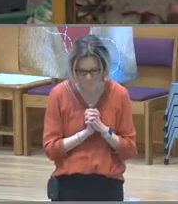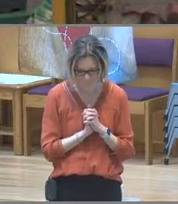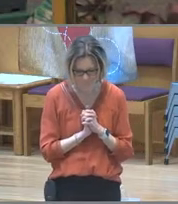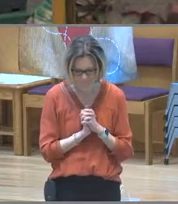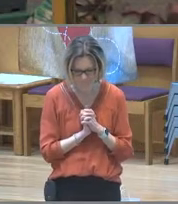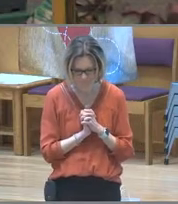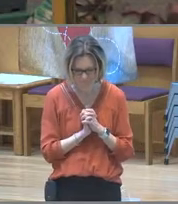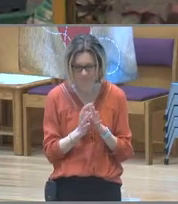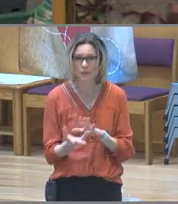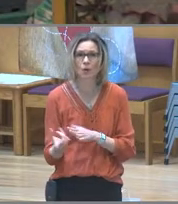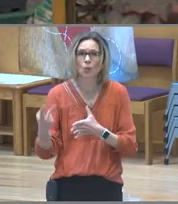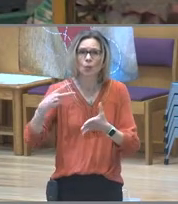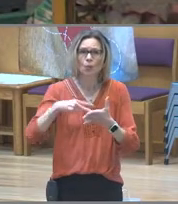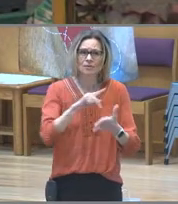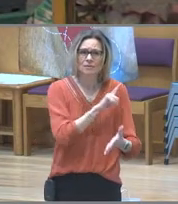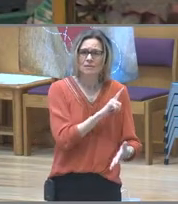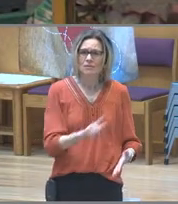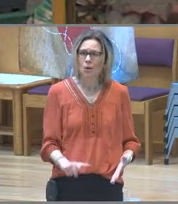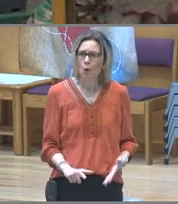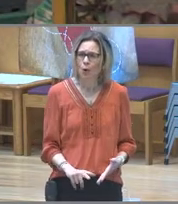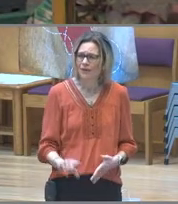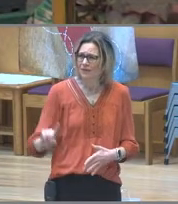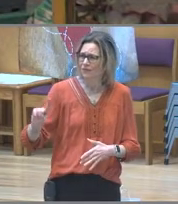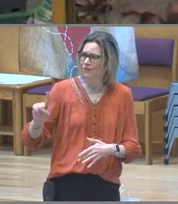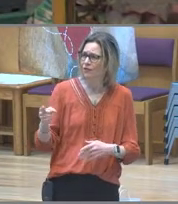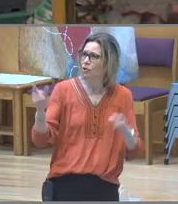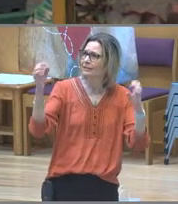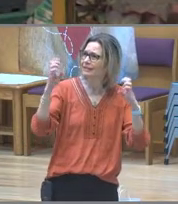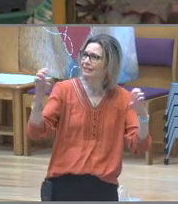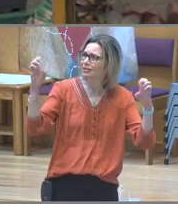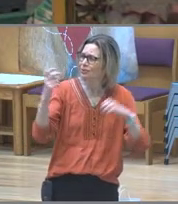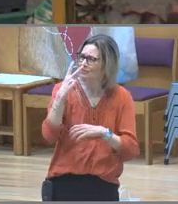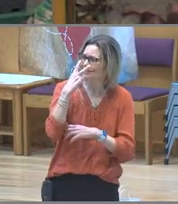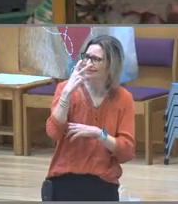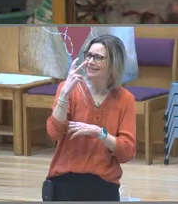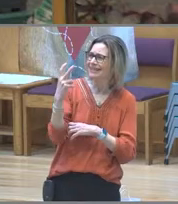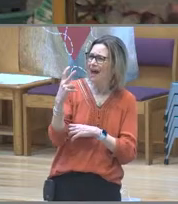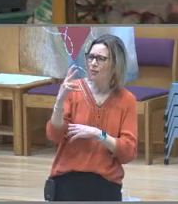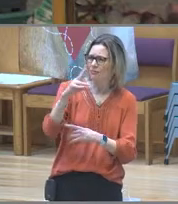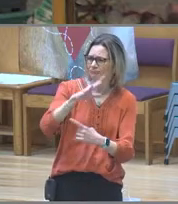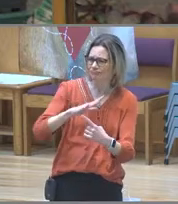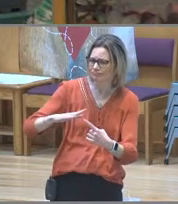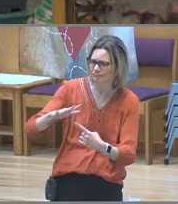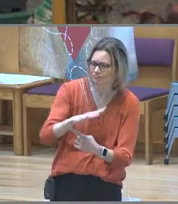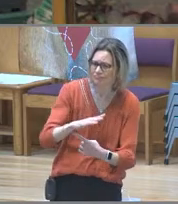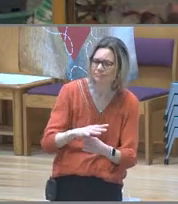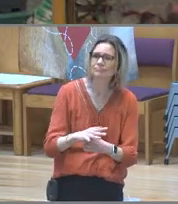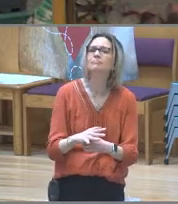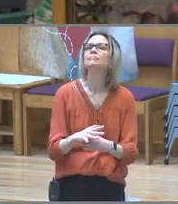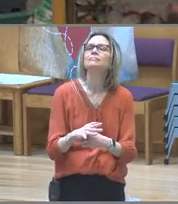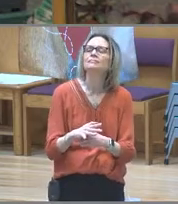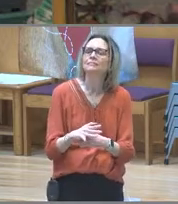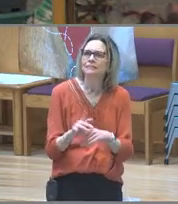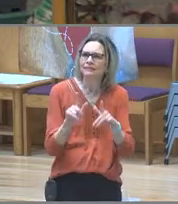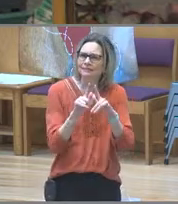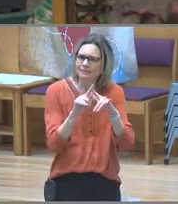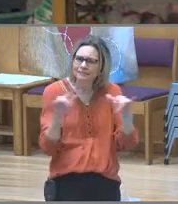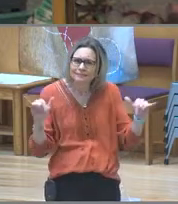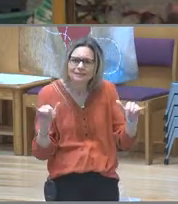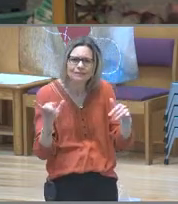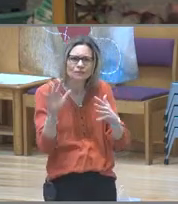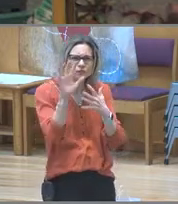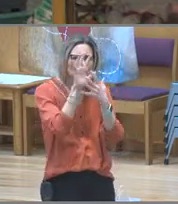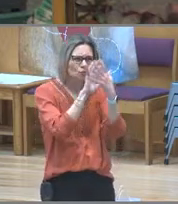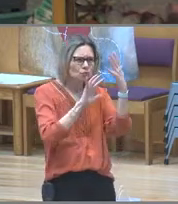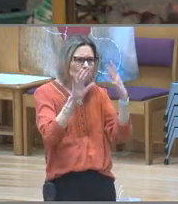Risen Lord, on that first Easter, doubt clouded the disciples' hearts. Yet, amidst the confusion, the